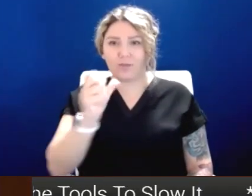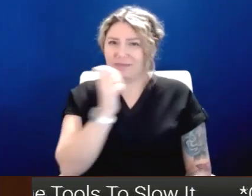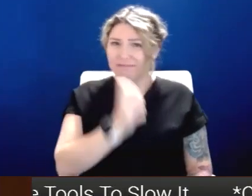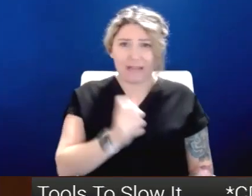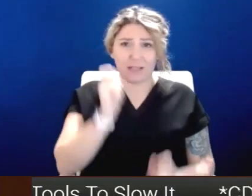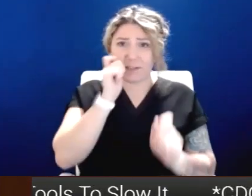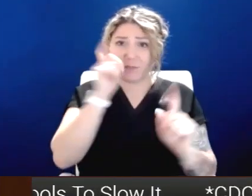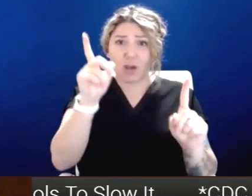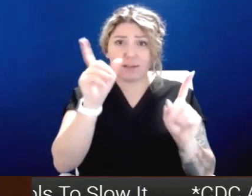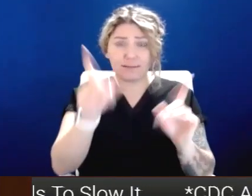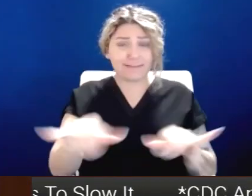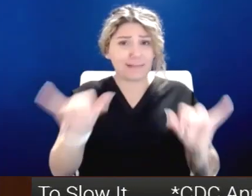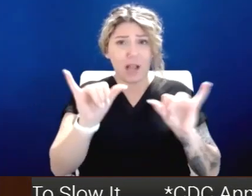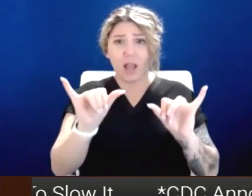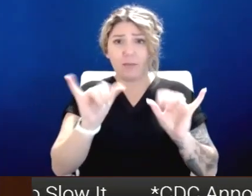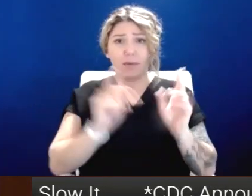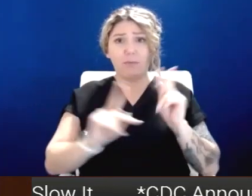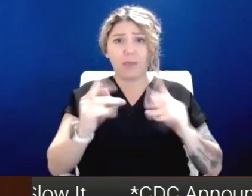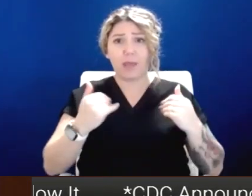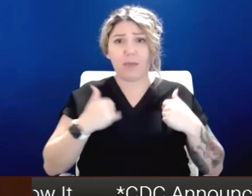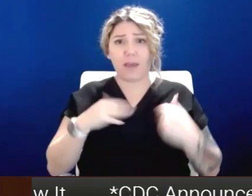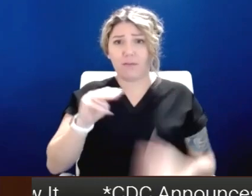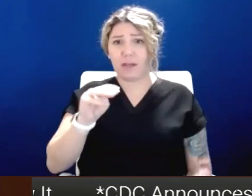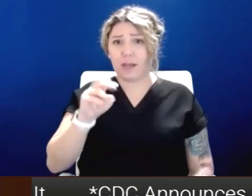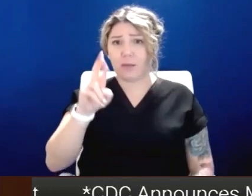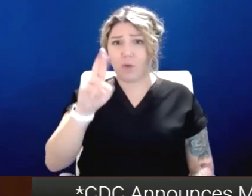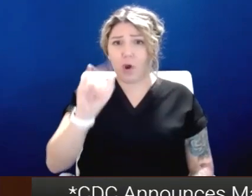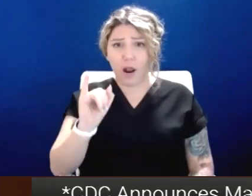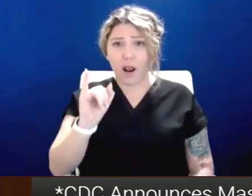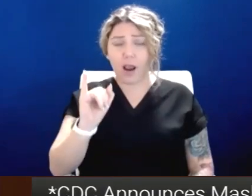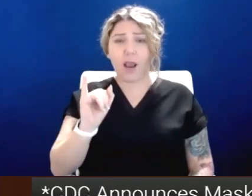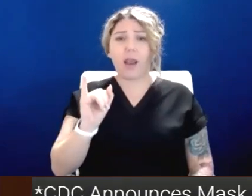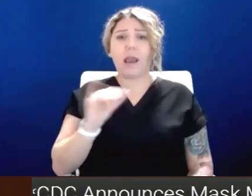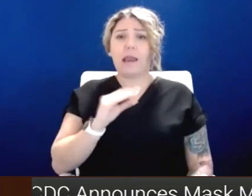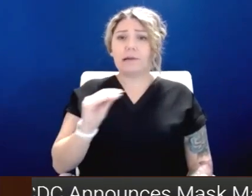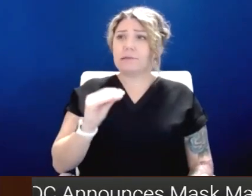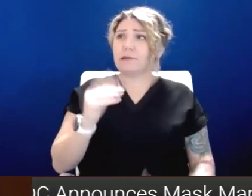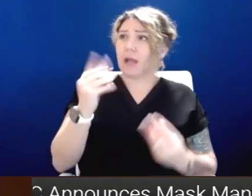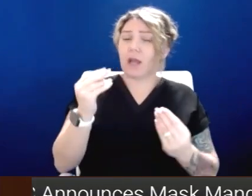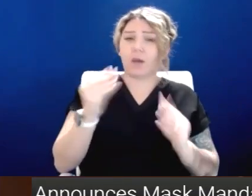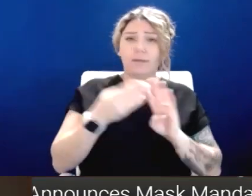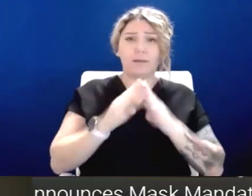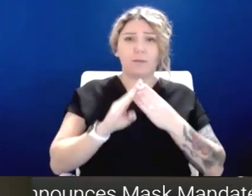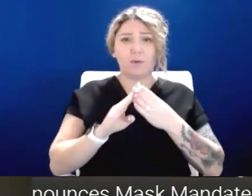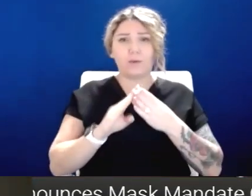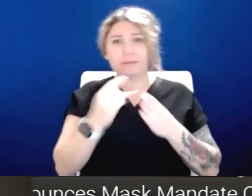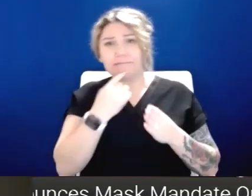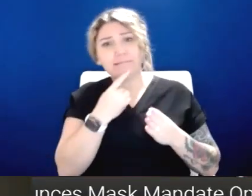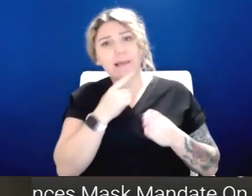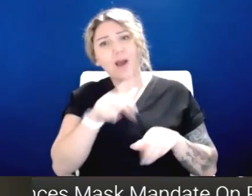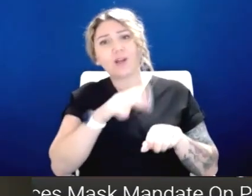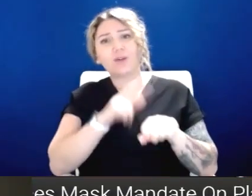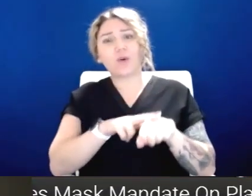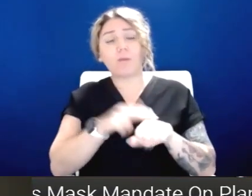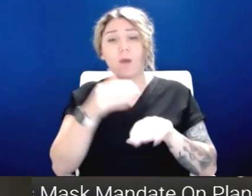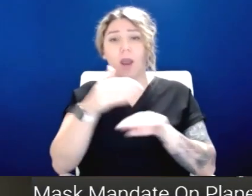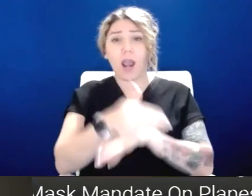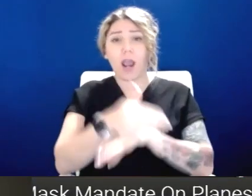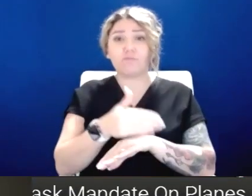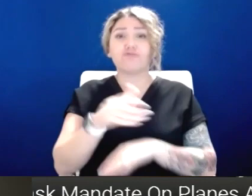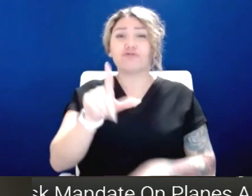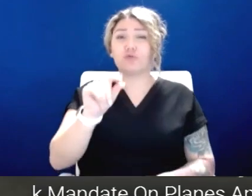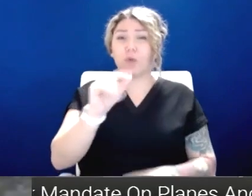common that people have MRIs done in the community and are told that their MRIs are normal. After 20 years of